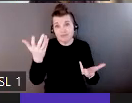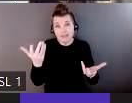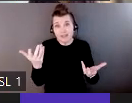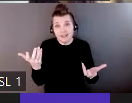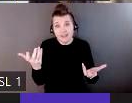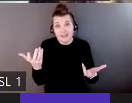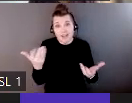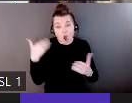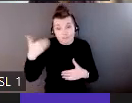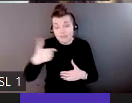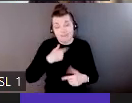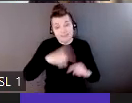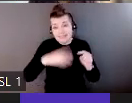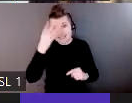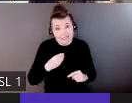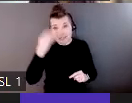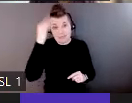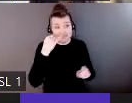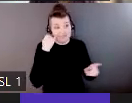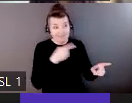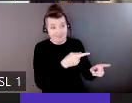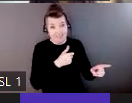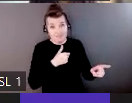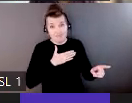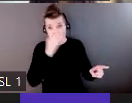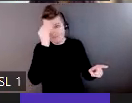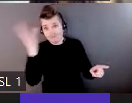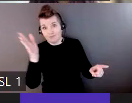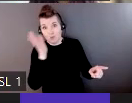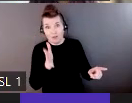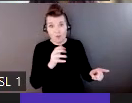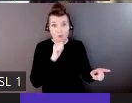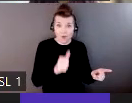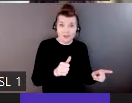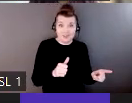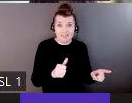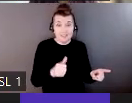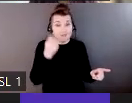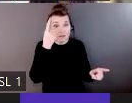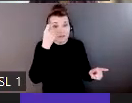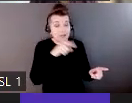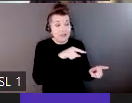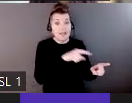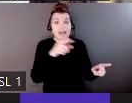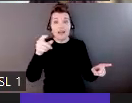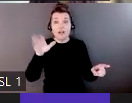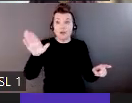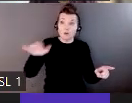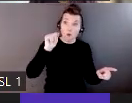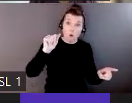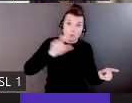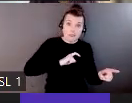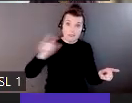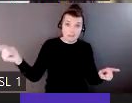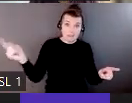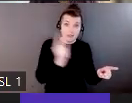disclosure? So for one, it's the approach. It's the plainclothes direct to the police. It's not a uniform officer coming up. It's